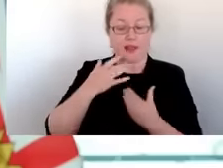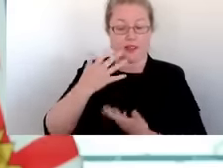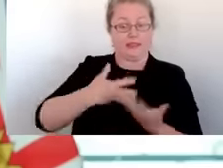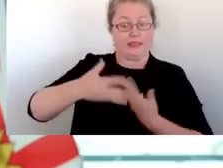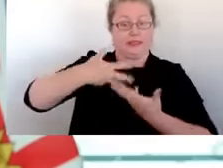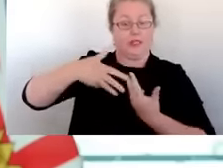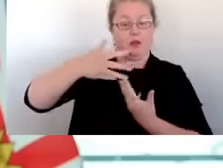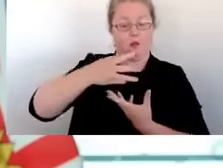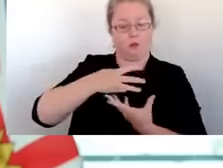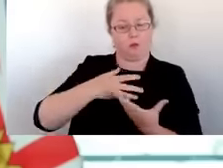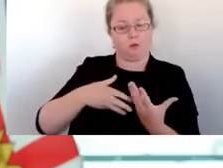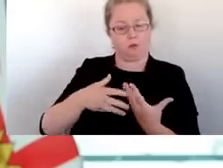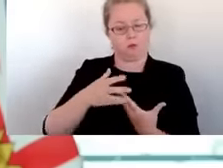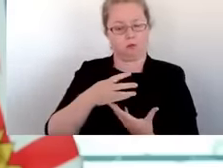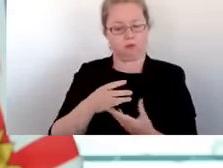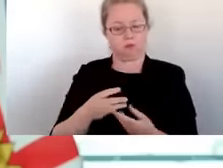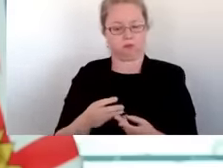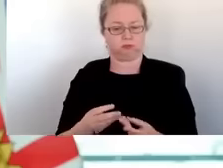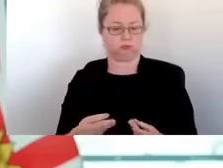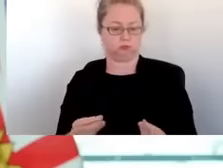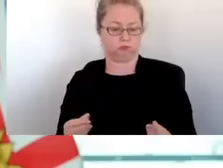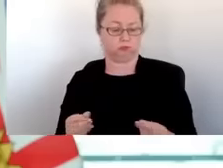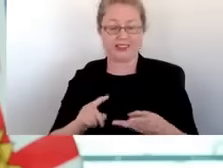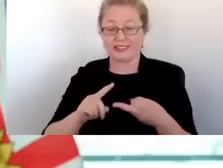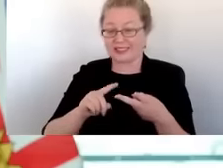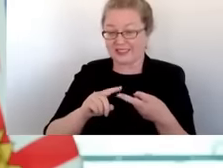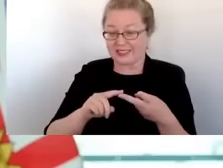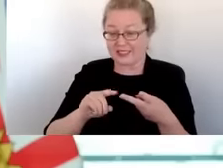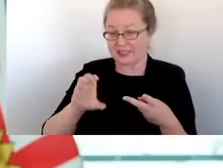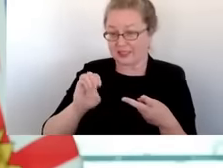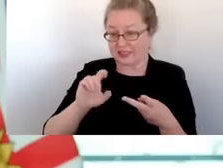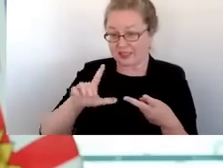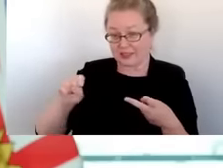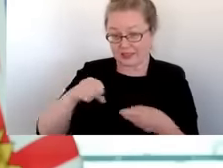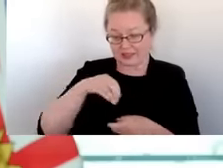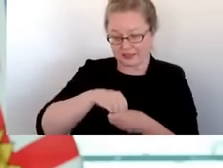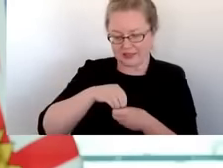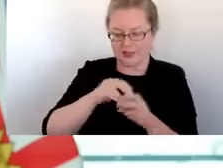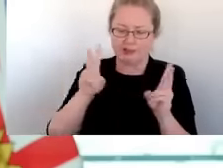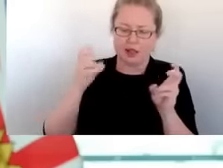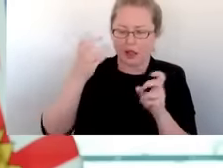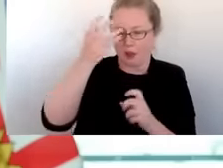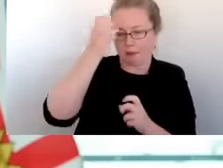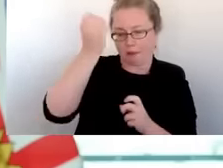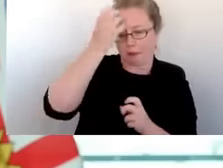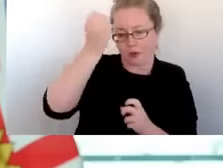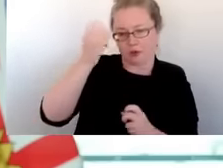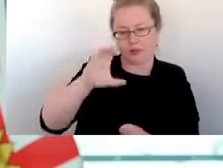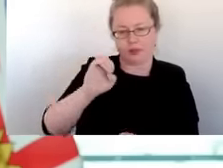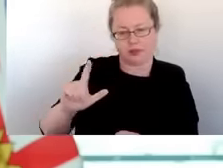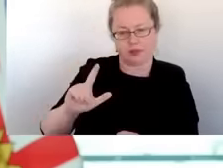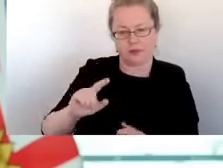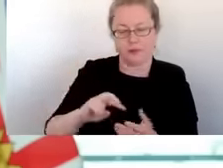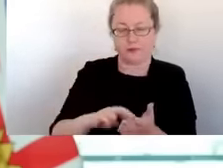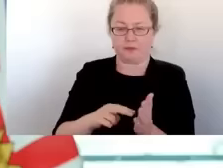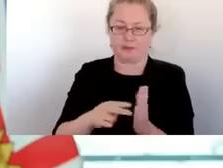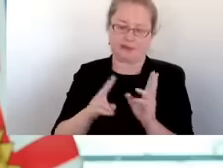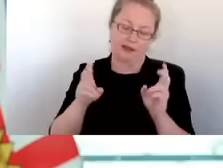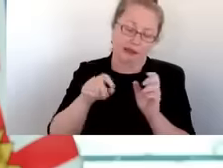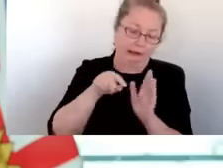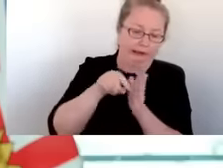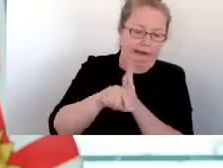down. But the second part of our immune system is our cell-mediated immune system, and those are those memory cells. They have great names like